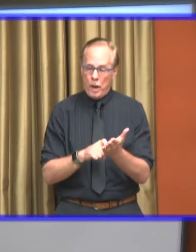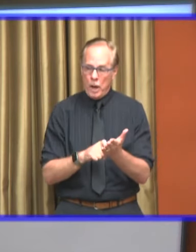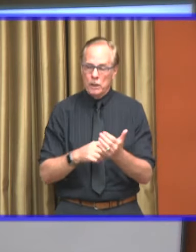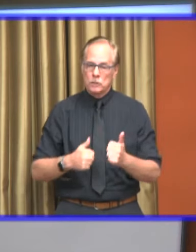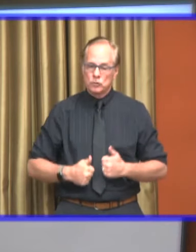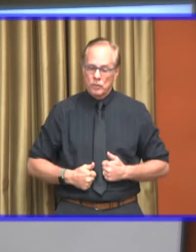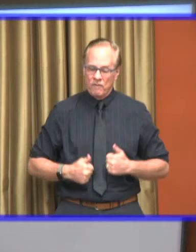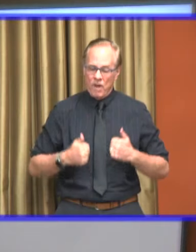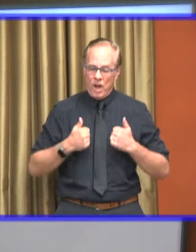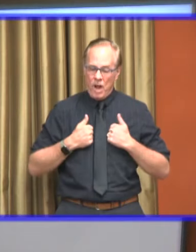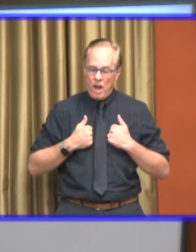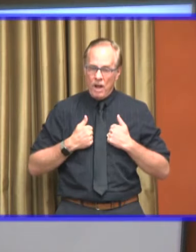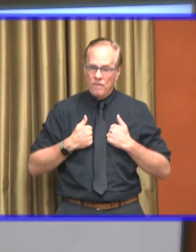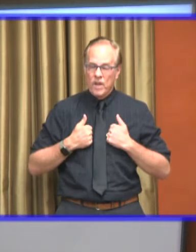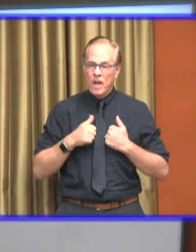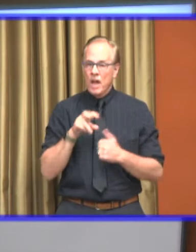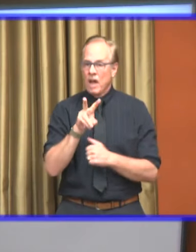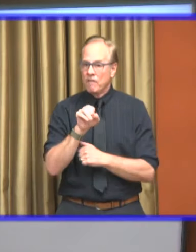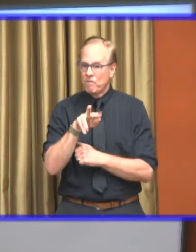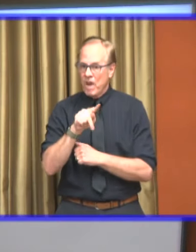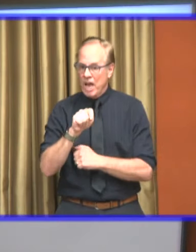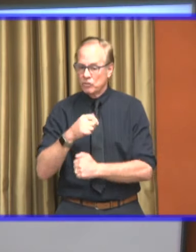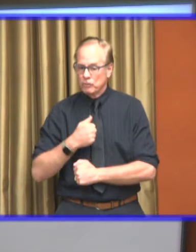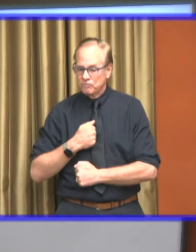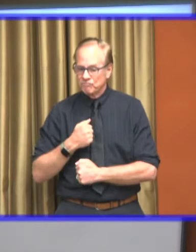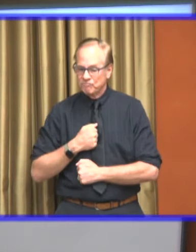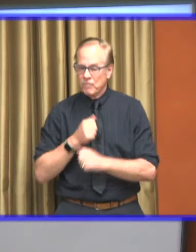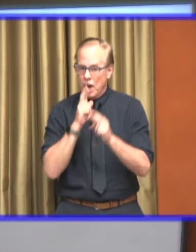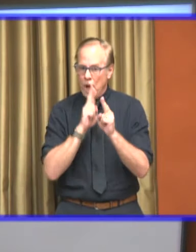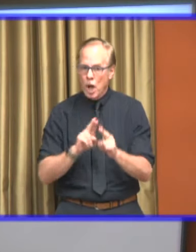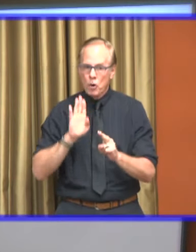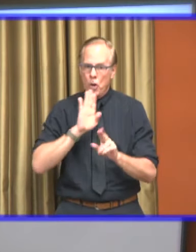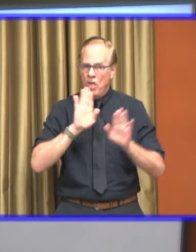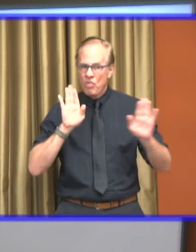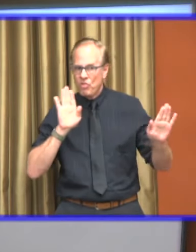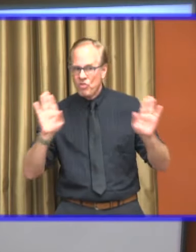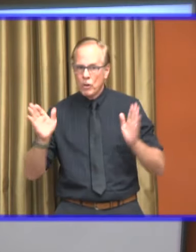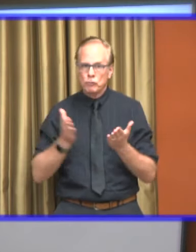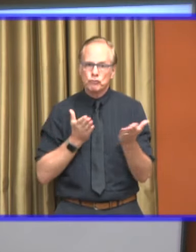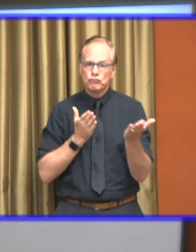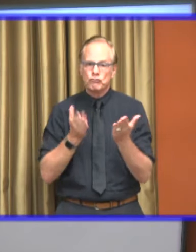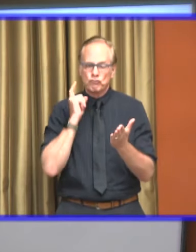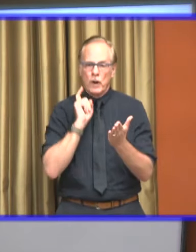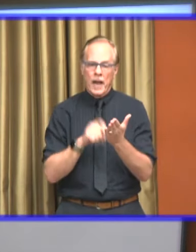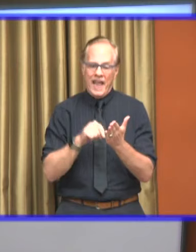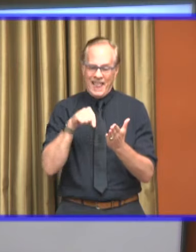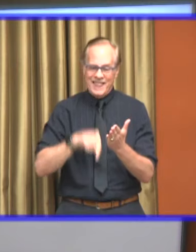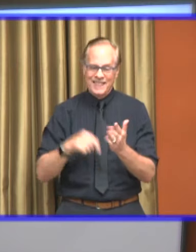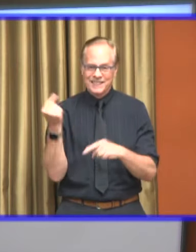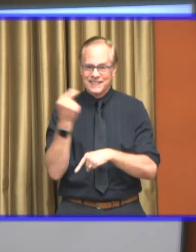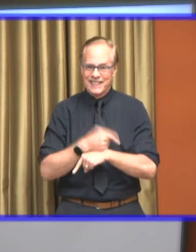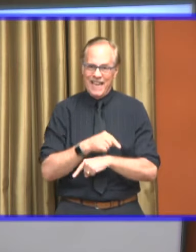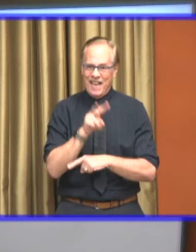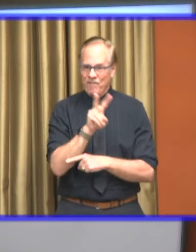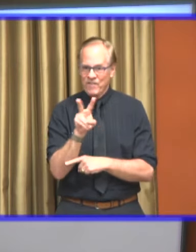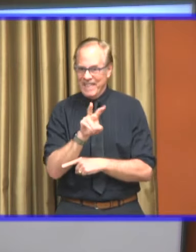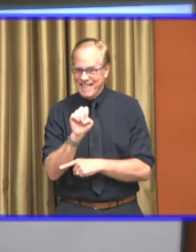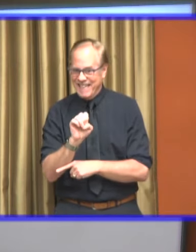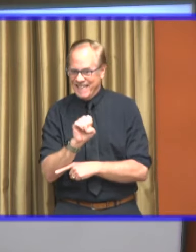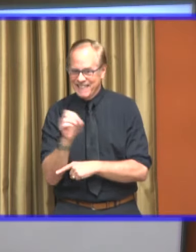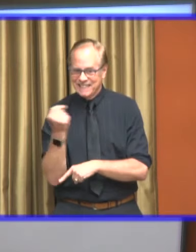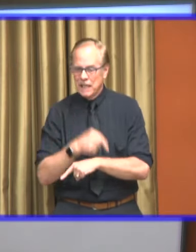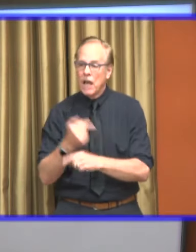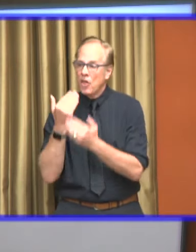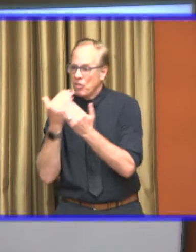surviving veterans and honor their service in recognition of this particular day. Thank you.